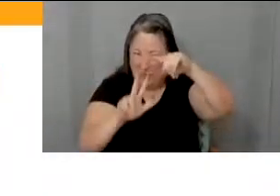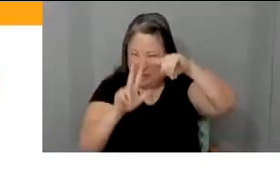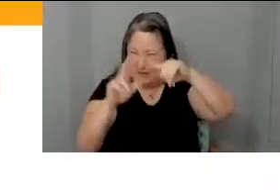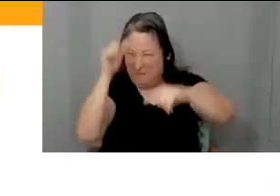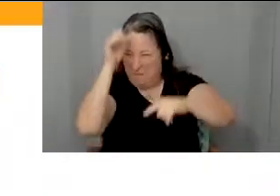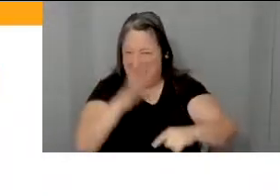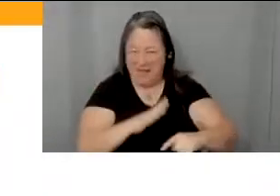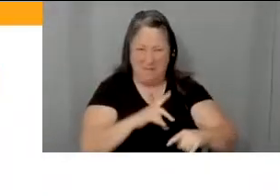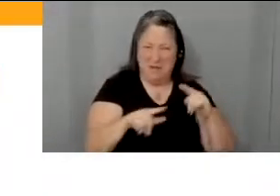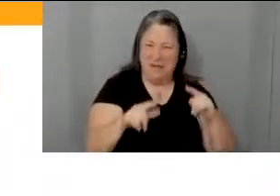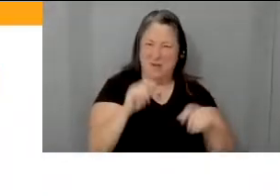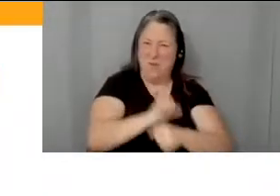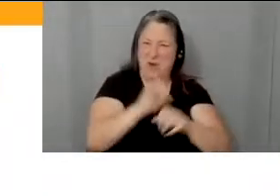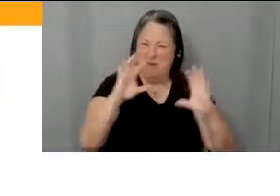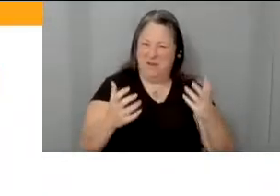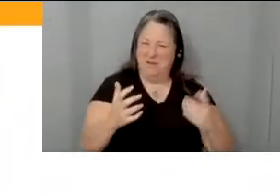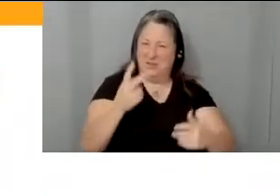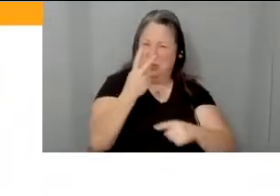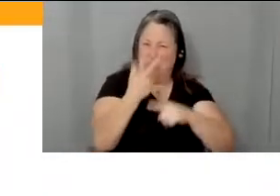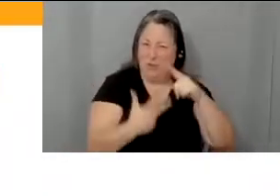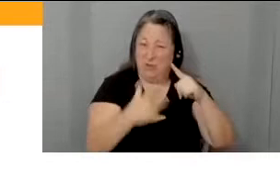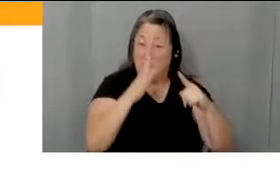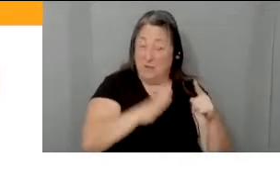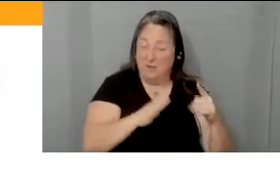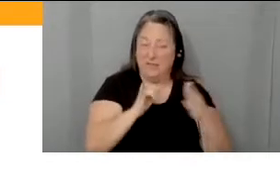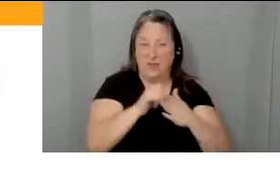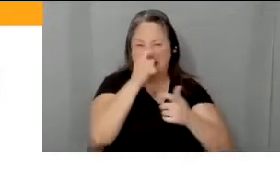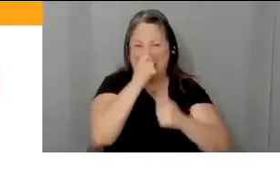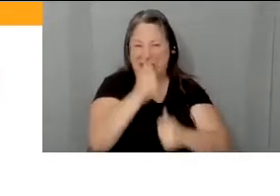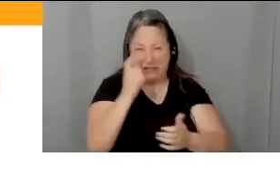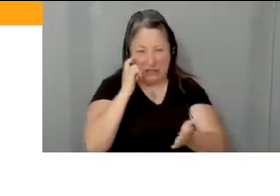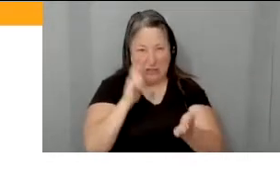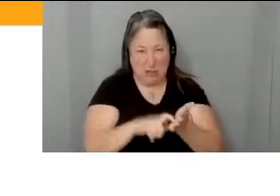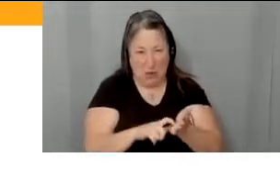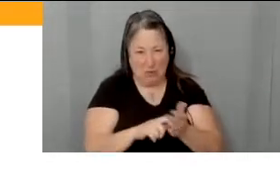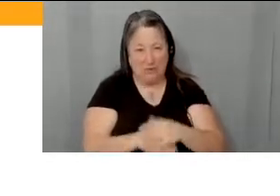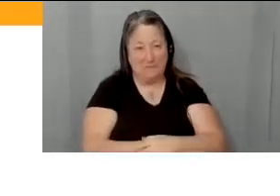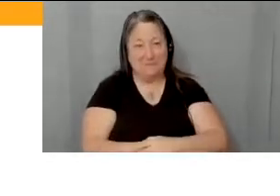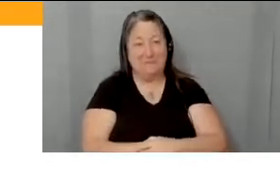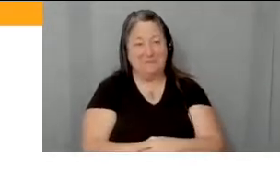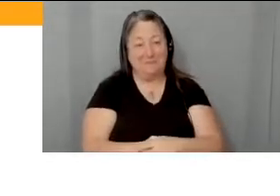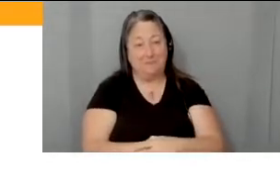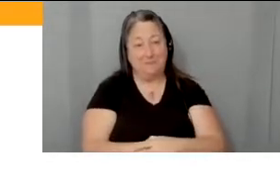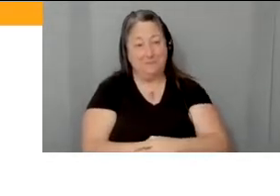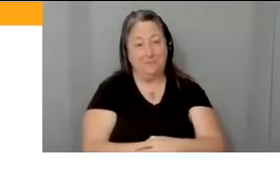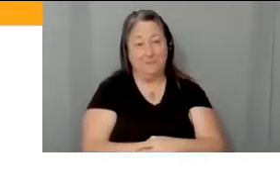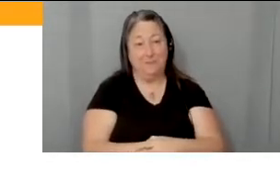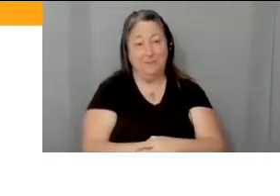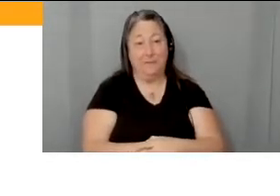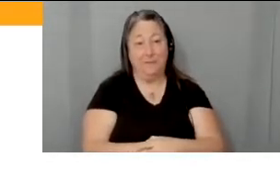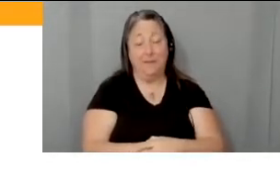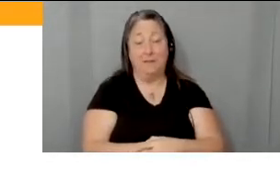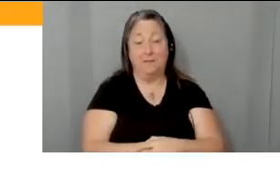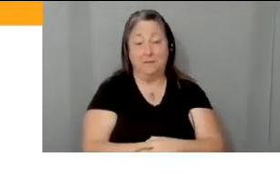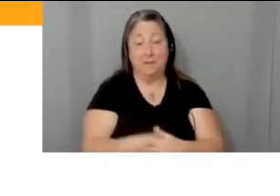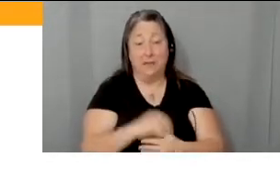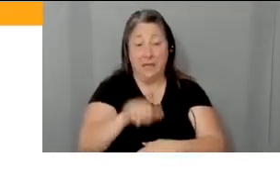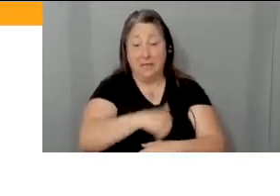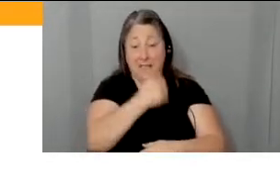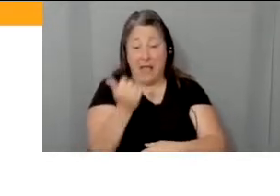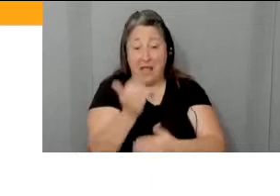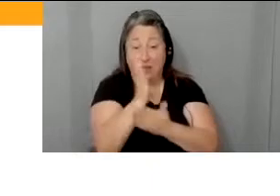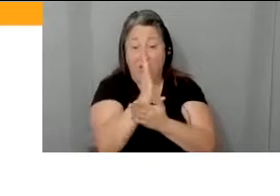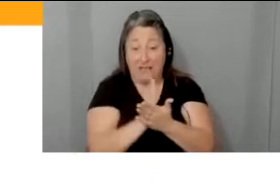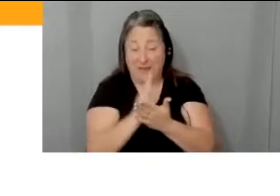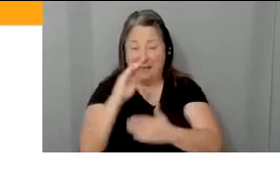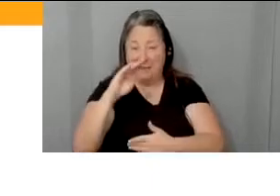development and culture, an interesting thing to note. Next slide, please. The other aspect, I mean, Matan,